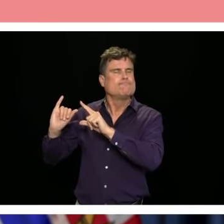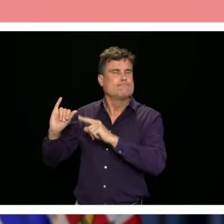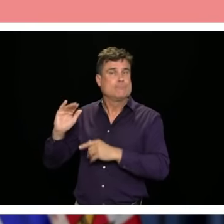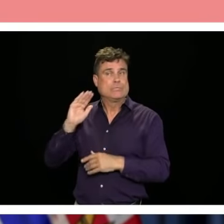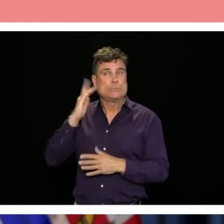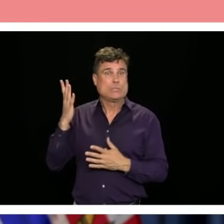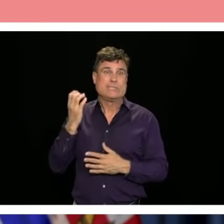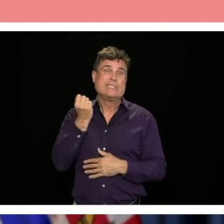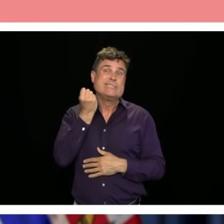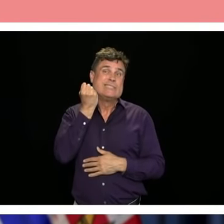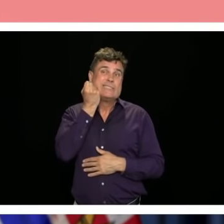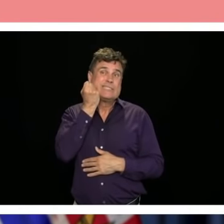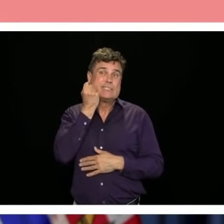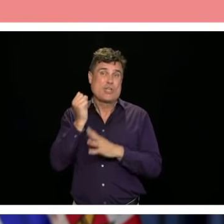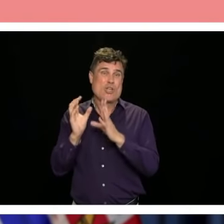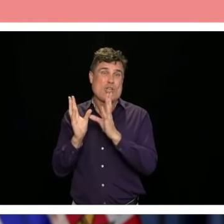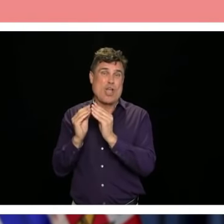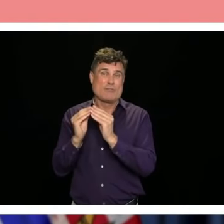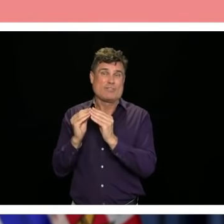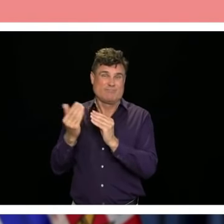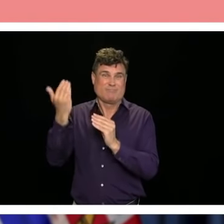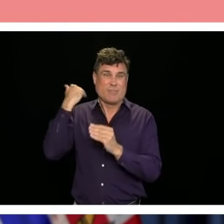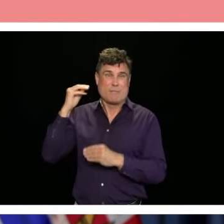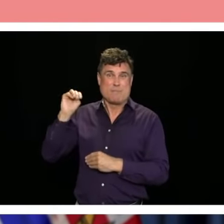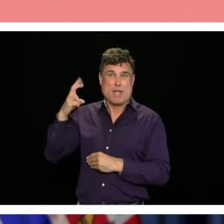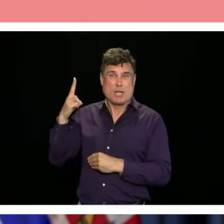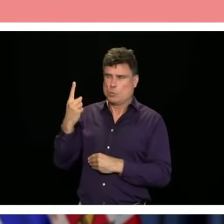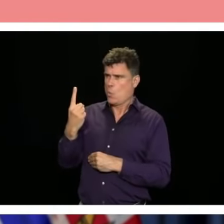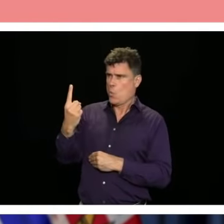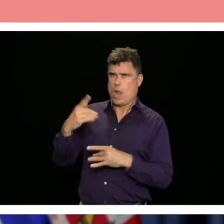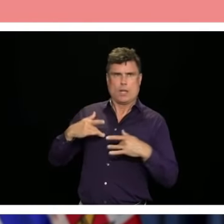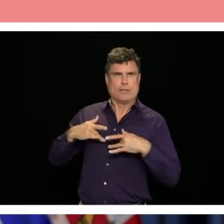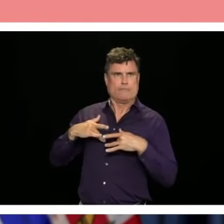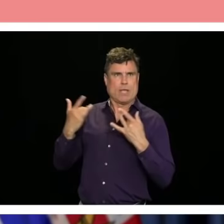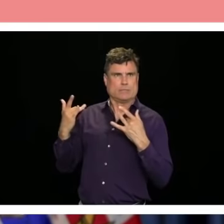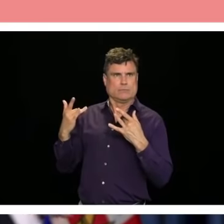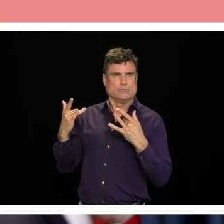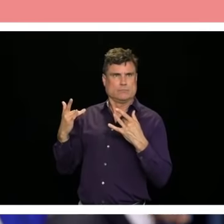quelque sorte à restreindre la transmission de COVID-19.